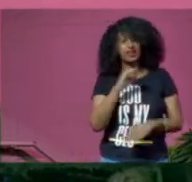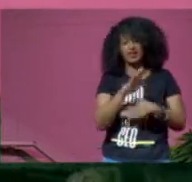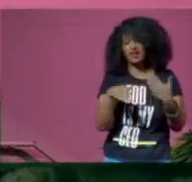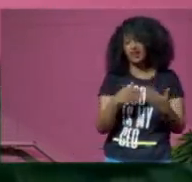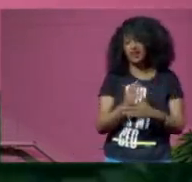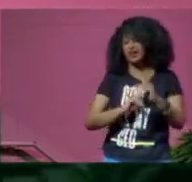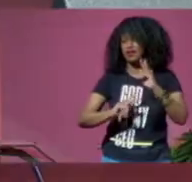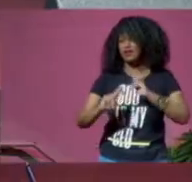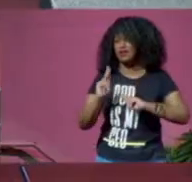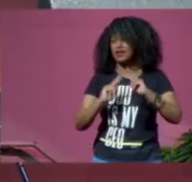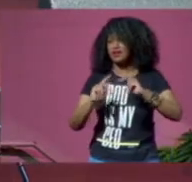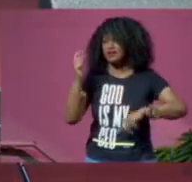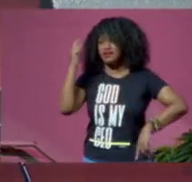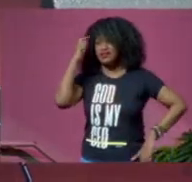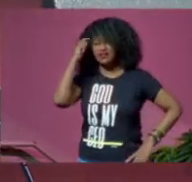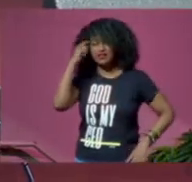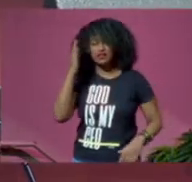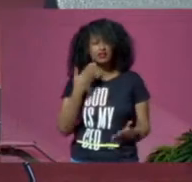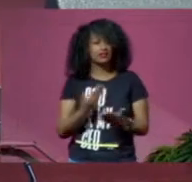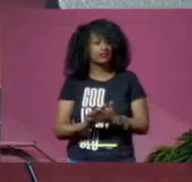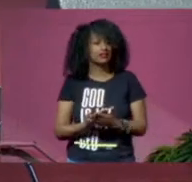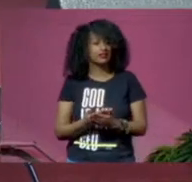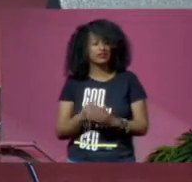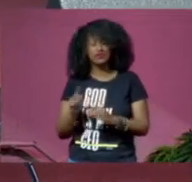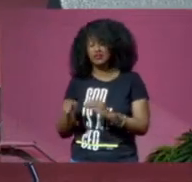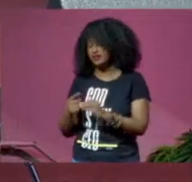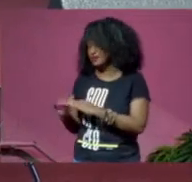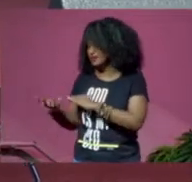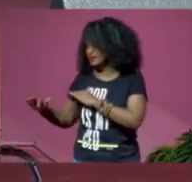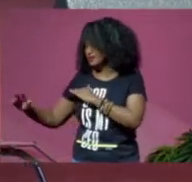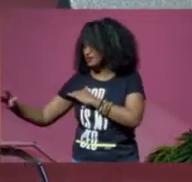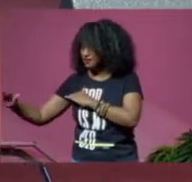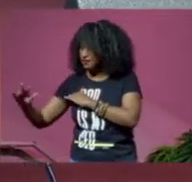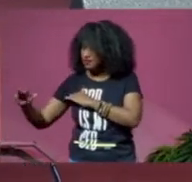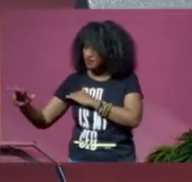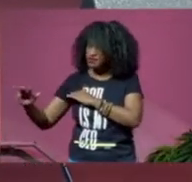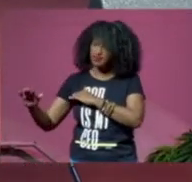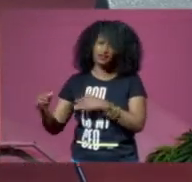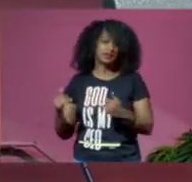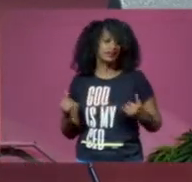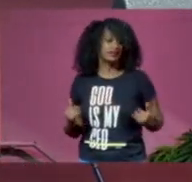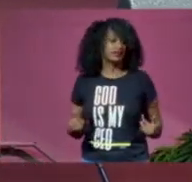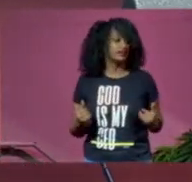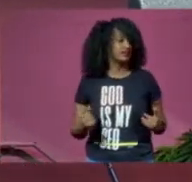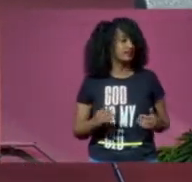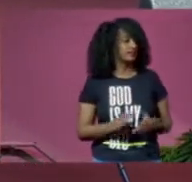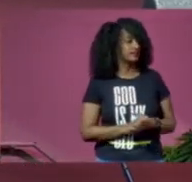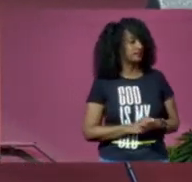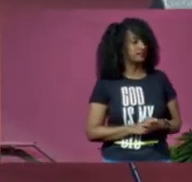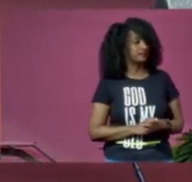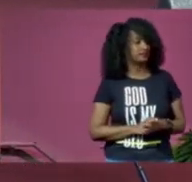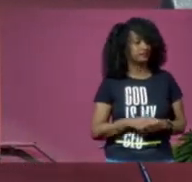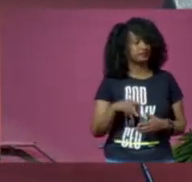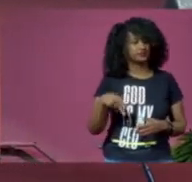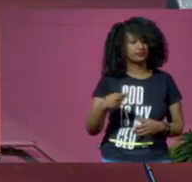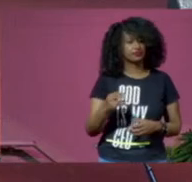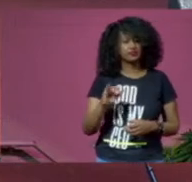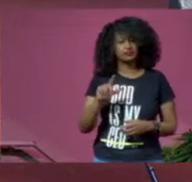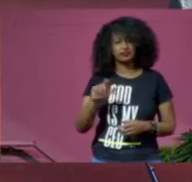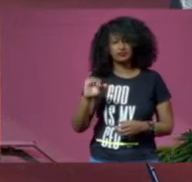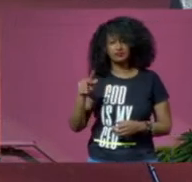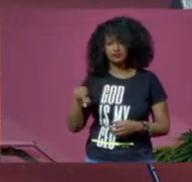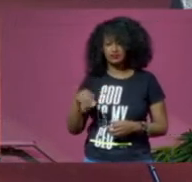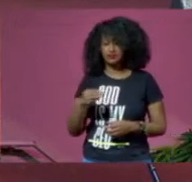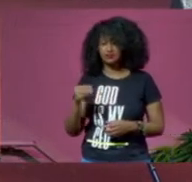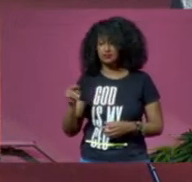very highly of Nazareth. Come in John 1, 46, Philip and Nathaniel had their